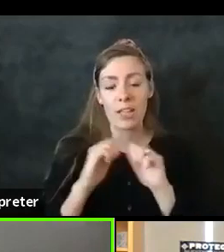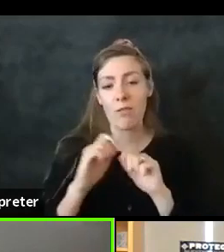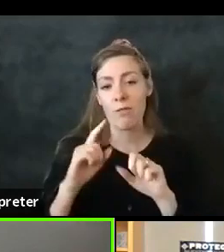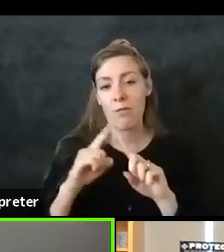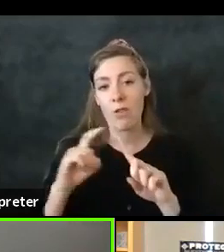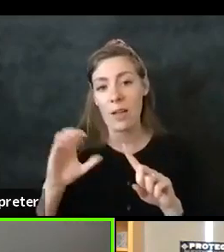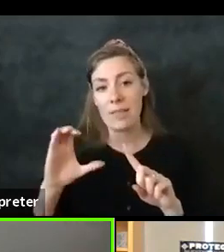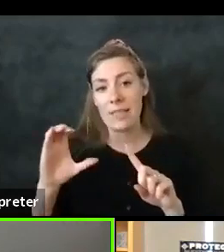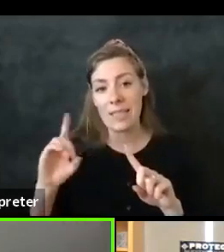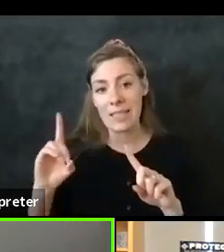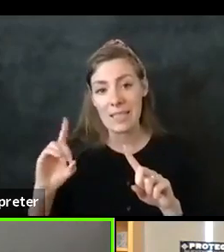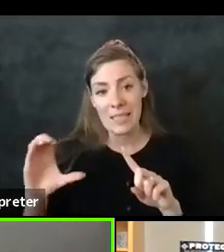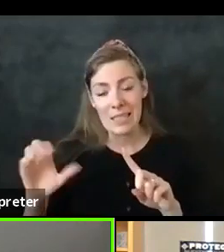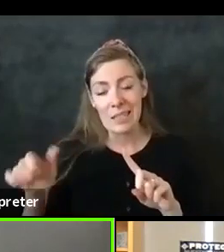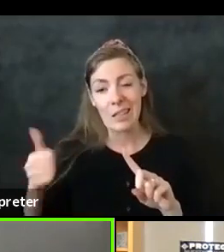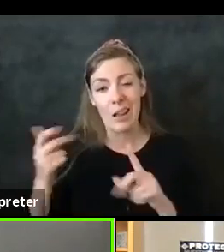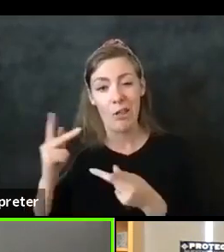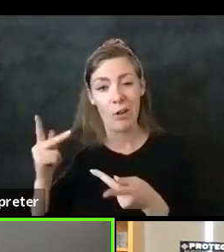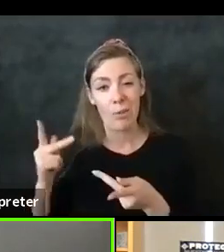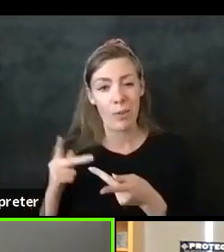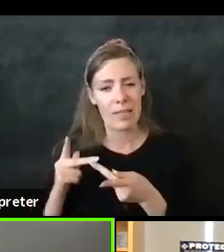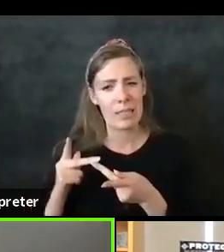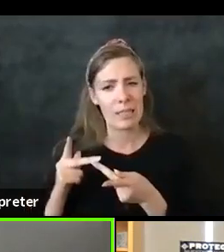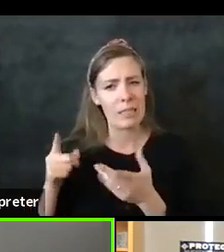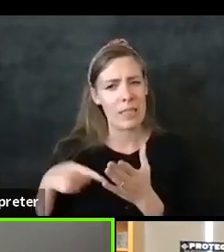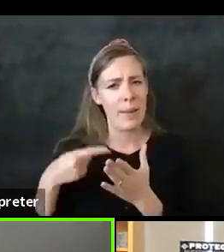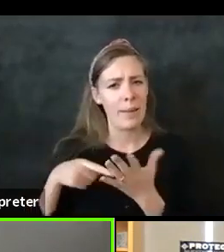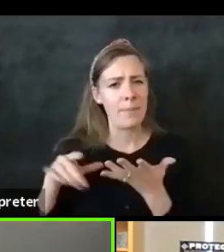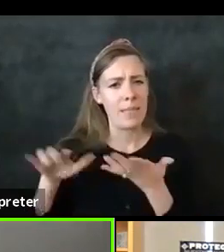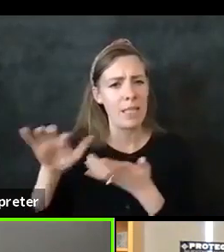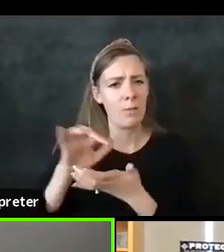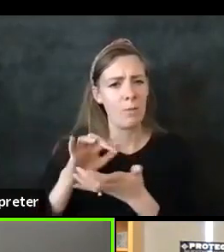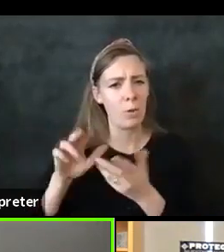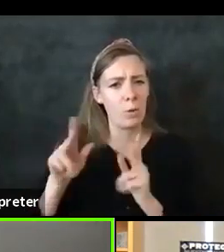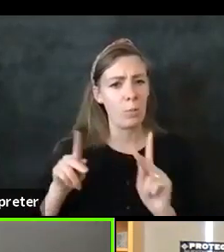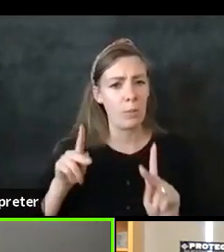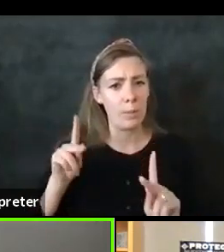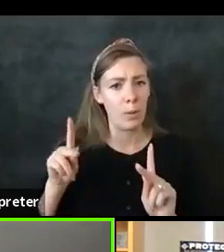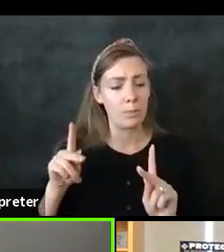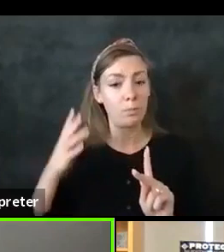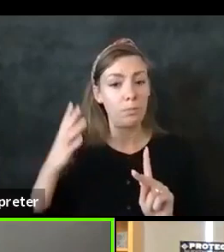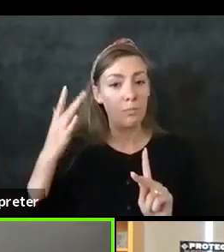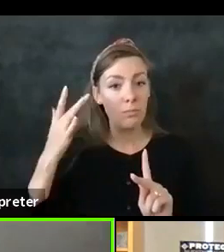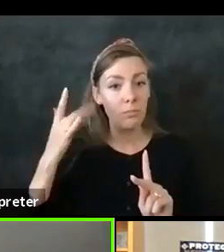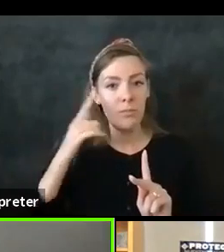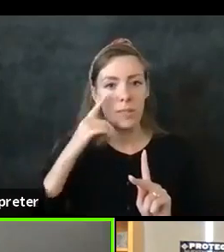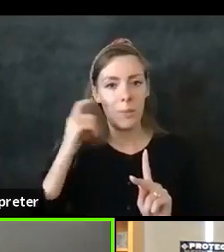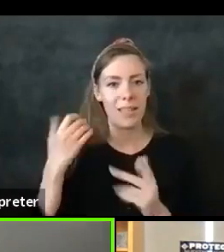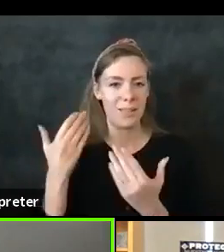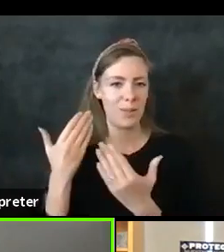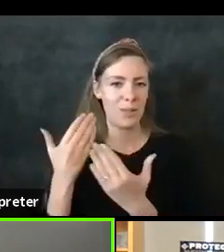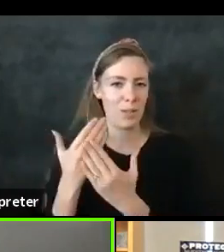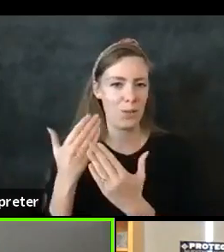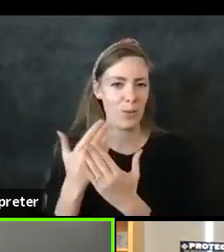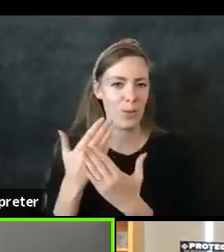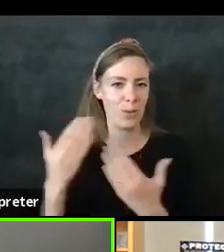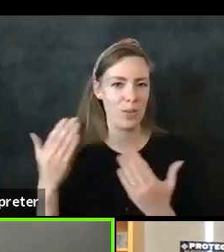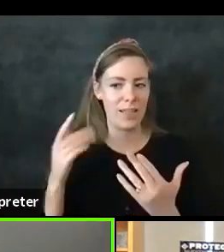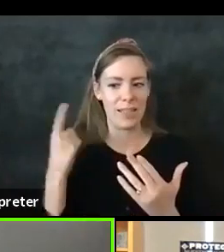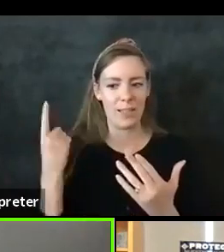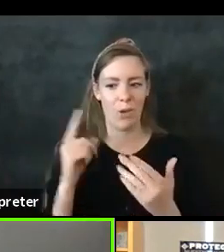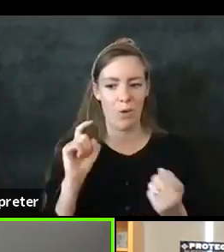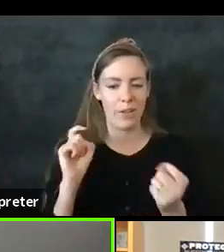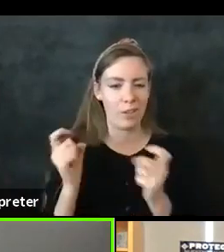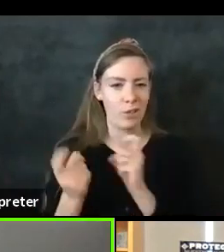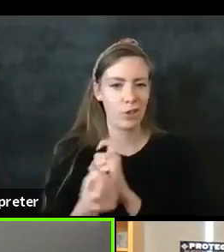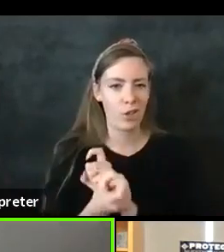CDC and elsewhere that sometimes confused people, but it wasn't because it was confusing, it's because the novel nature of this is it's evolving and